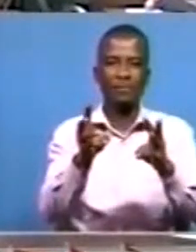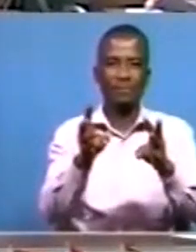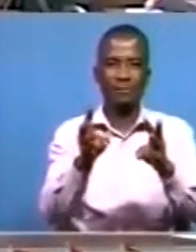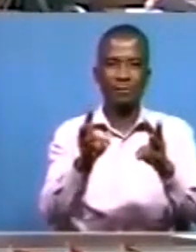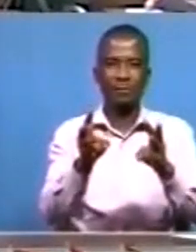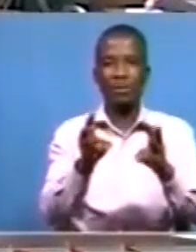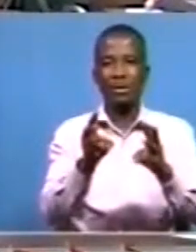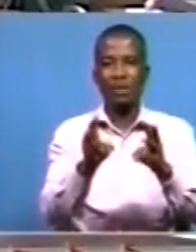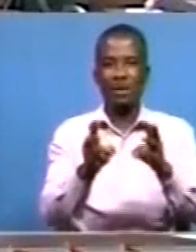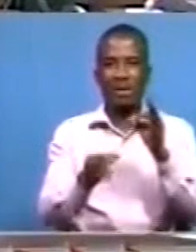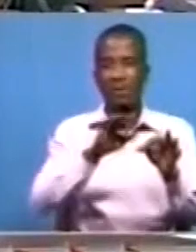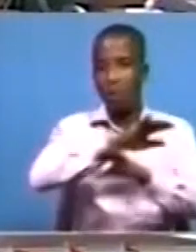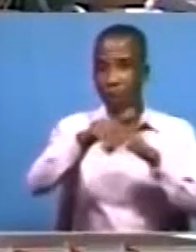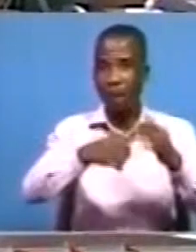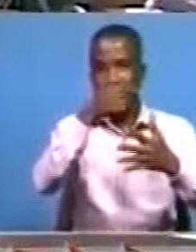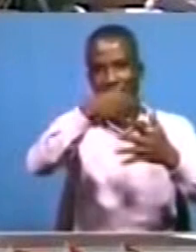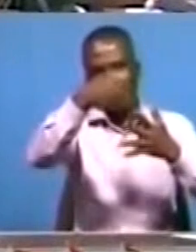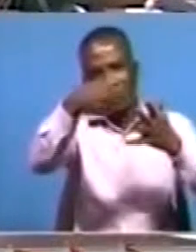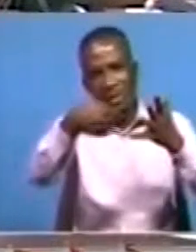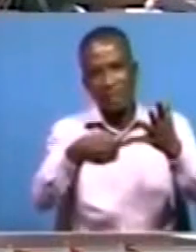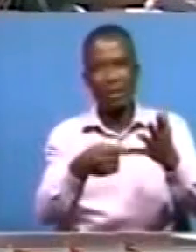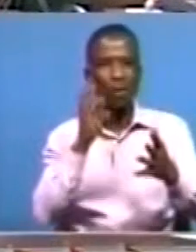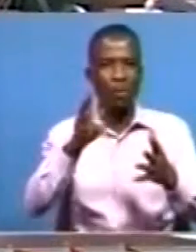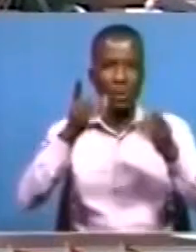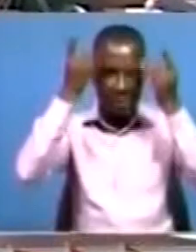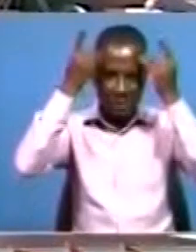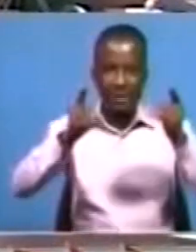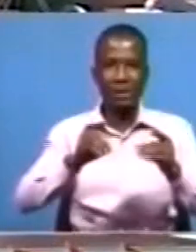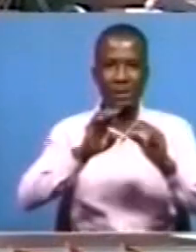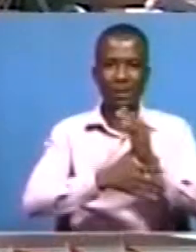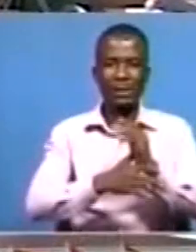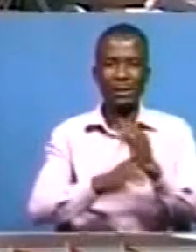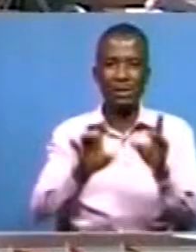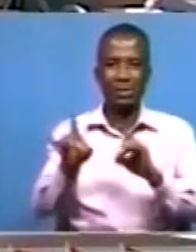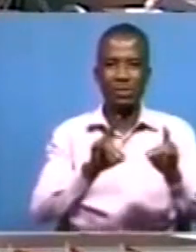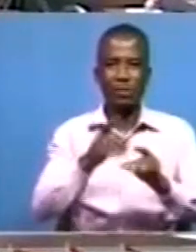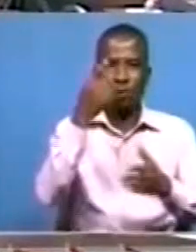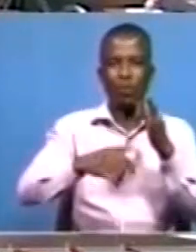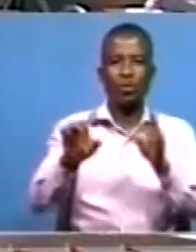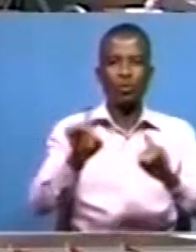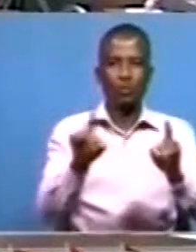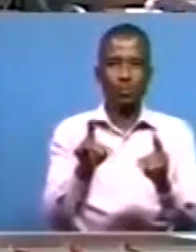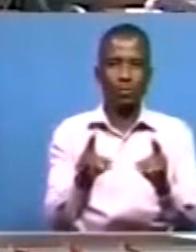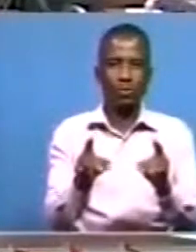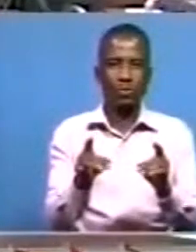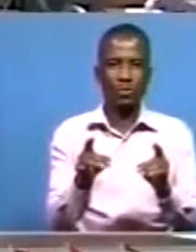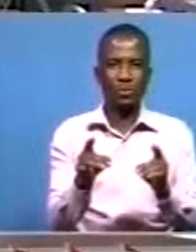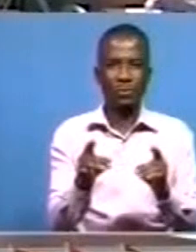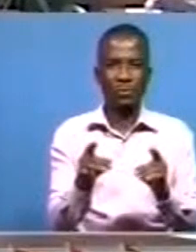position. Further, all the circumstances of the case will be taken into account in granting relief, and the usual maxims of equity will